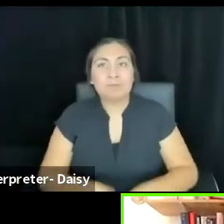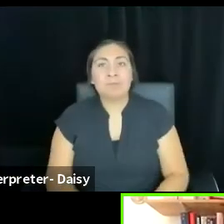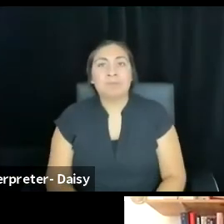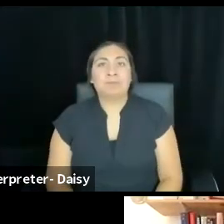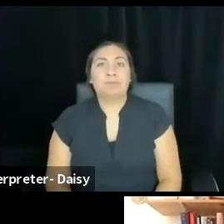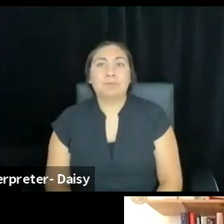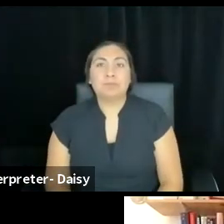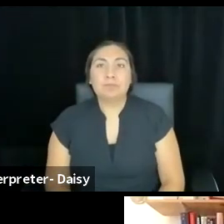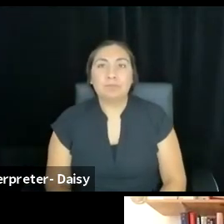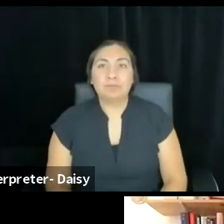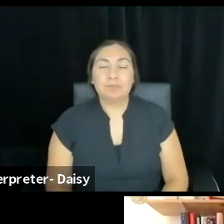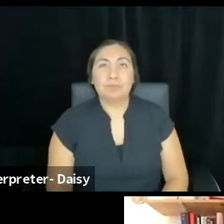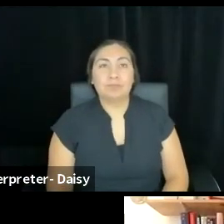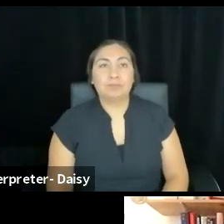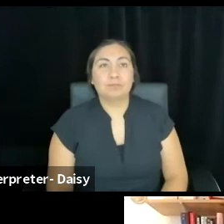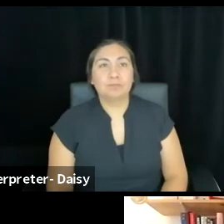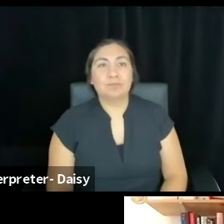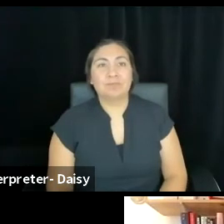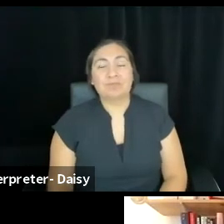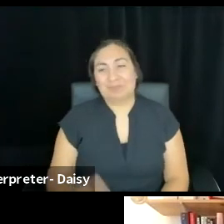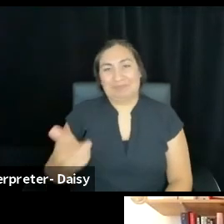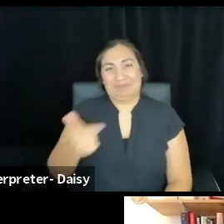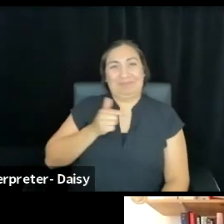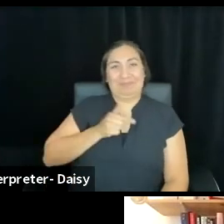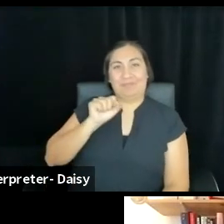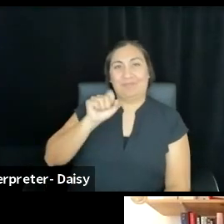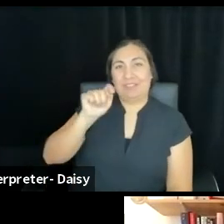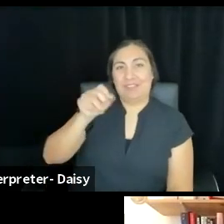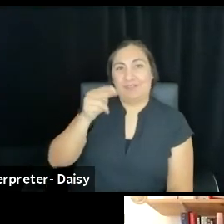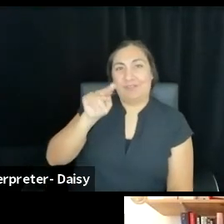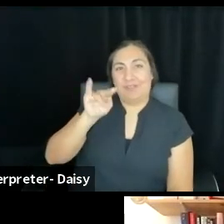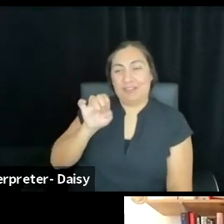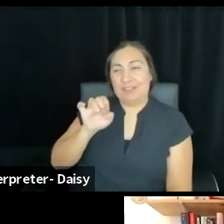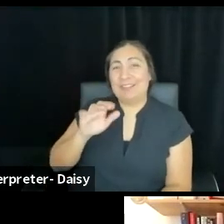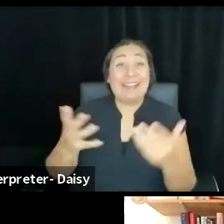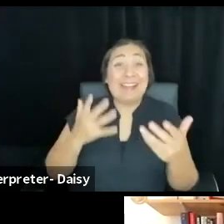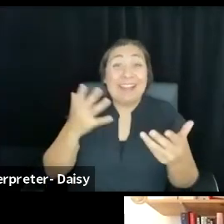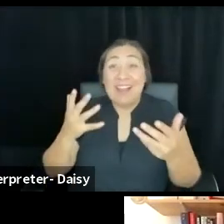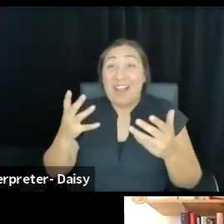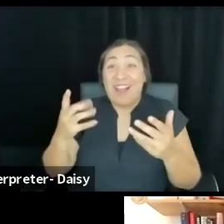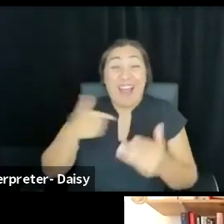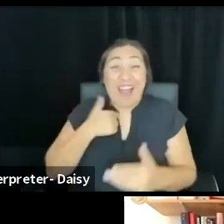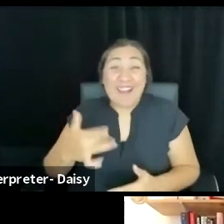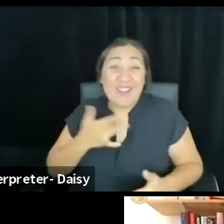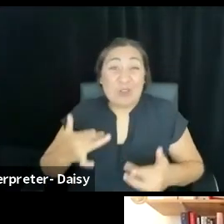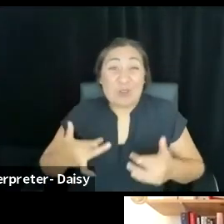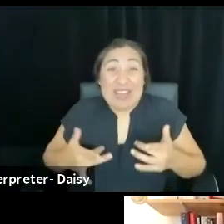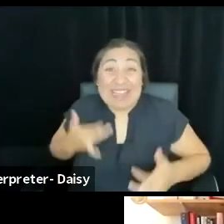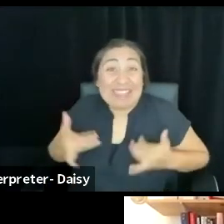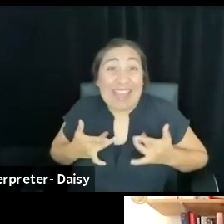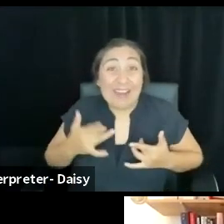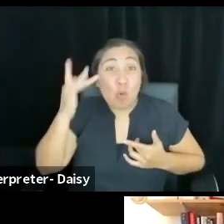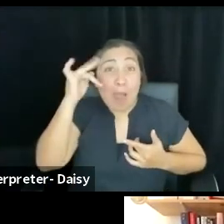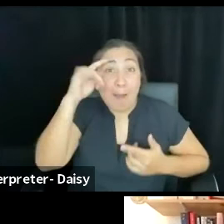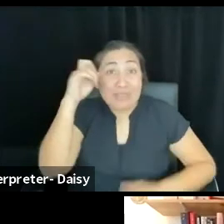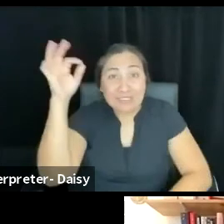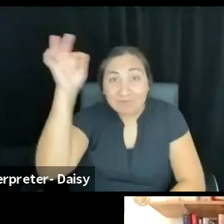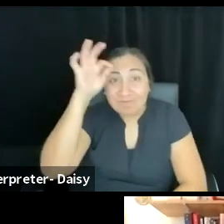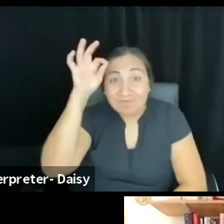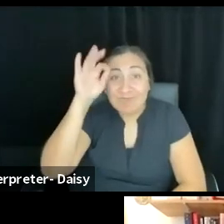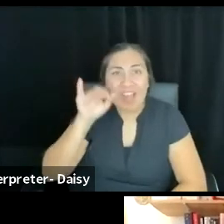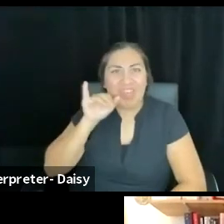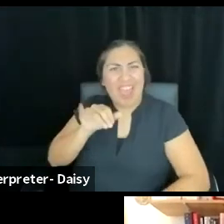I feel, this is Stephanie, I feel so excited to not know. I in the uncertainty,